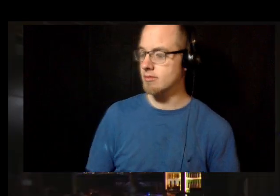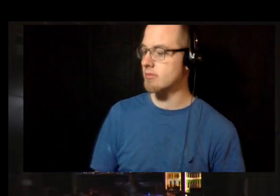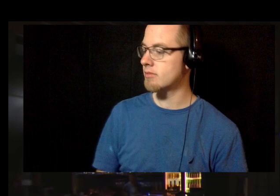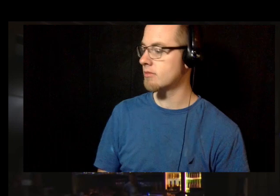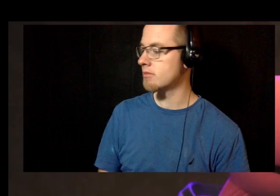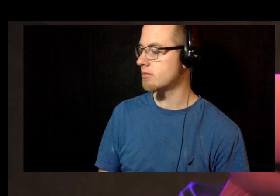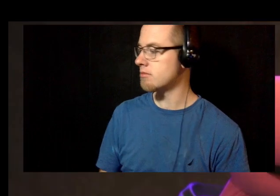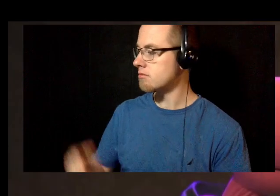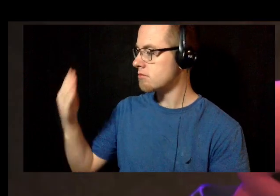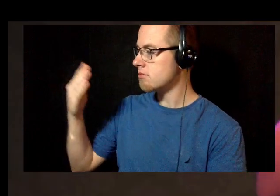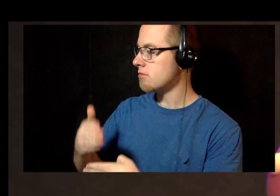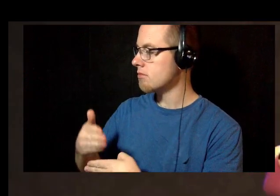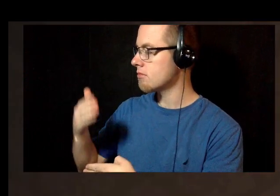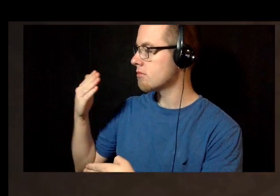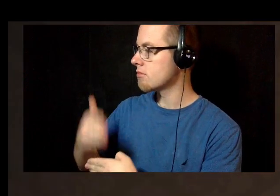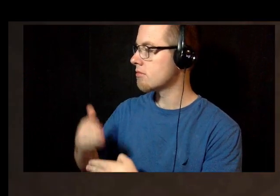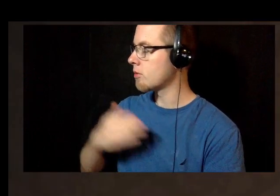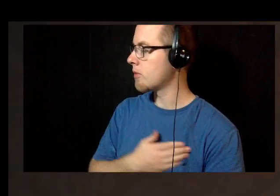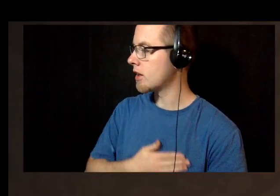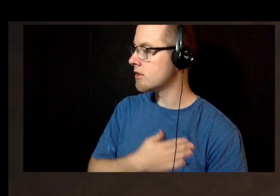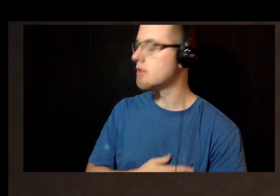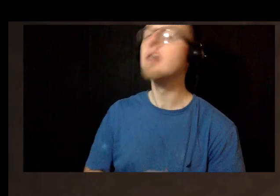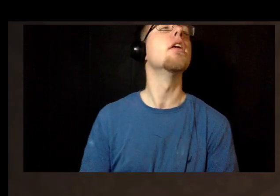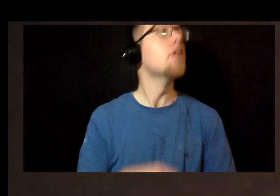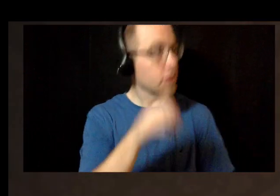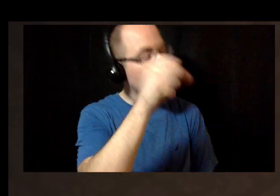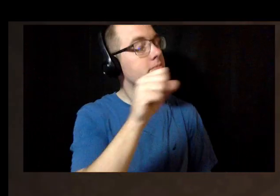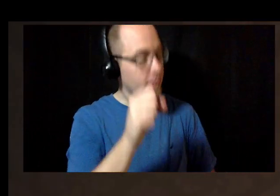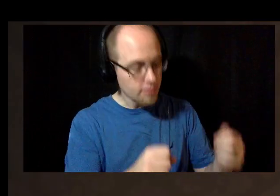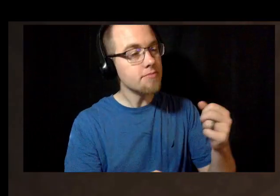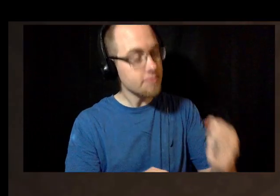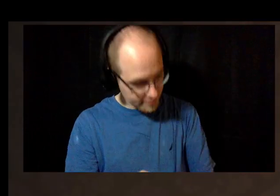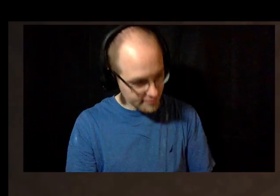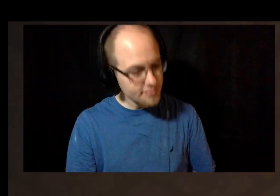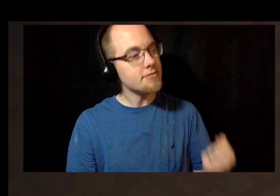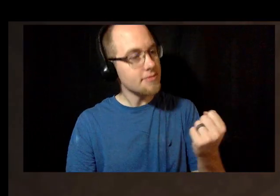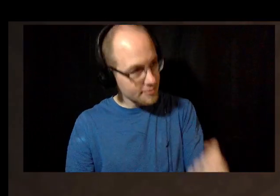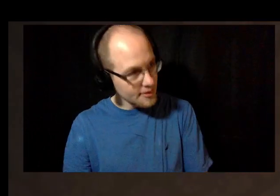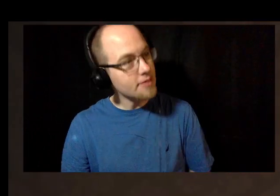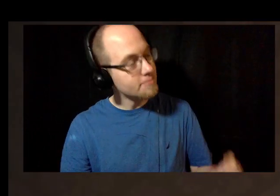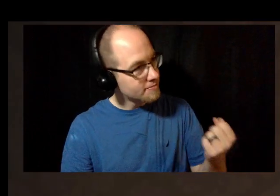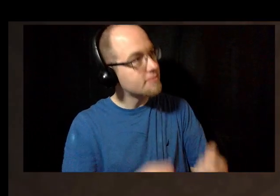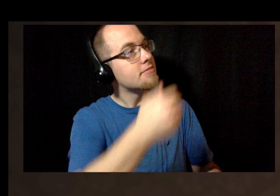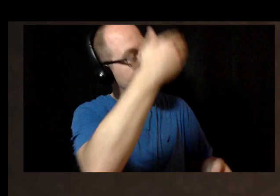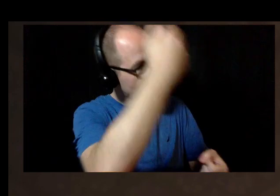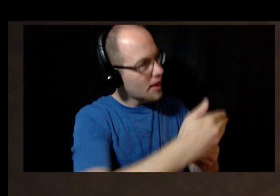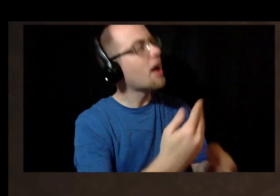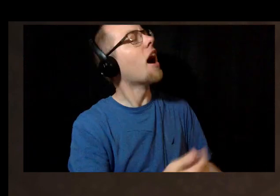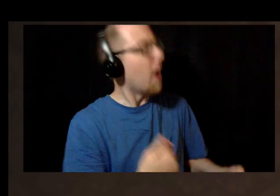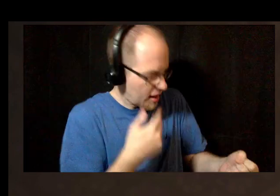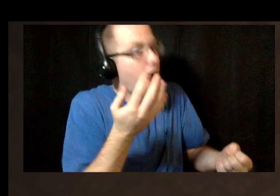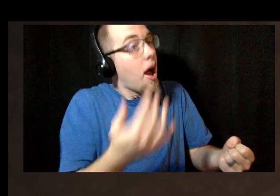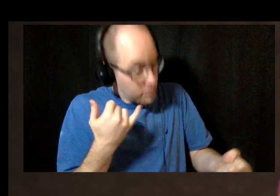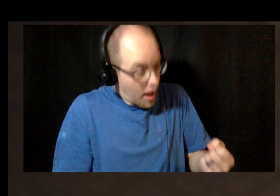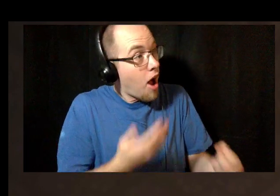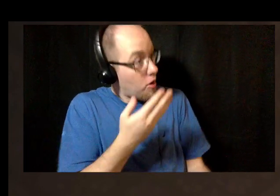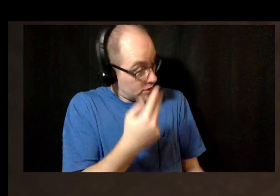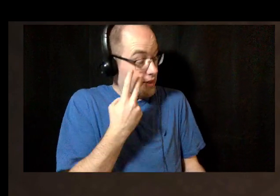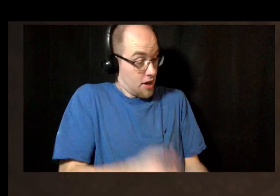Wind down your window, please, sir. Yeah, I won't do that. I won't do that. I'm doing